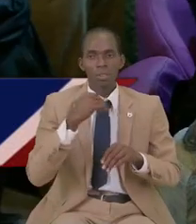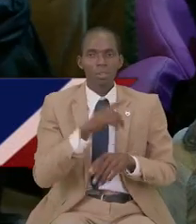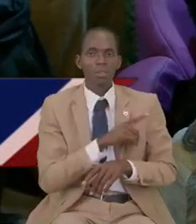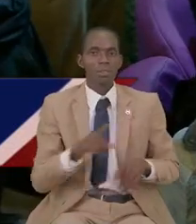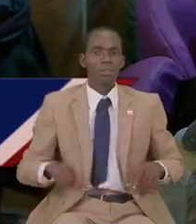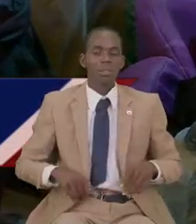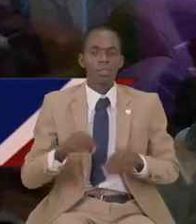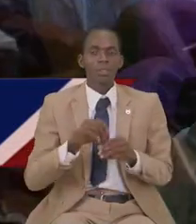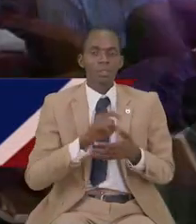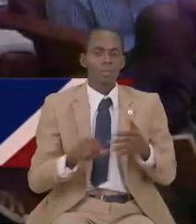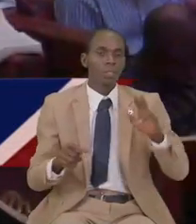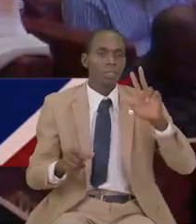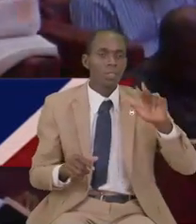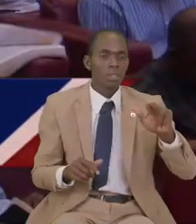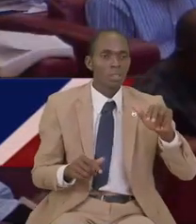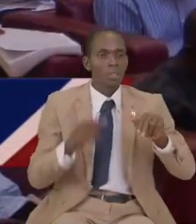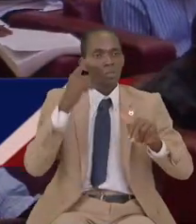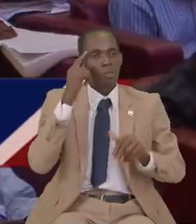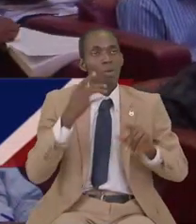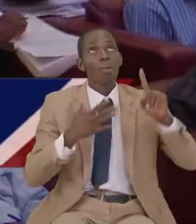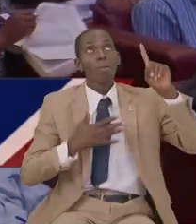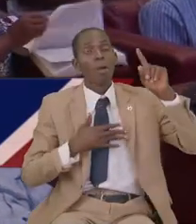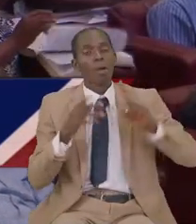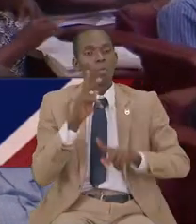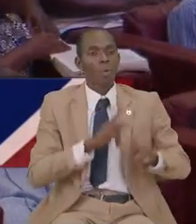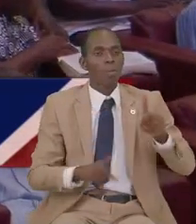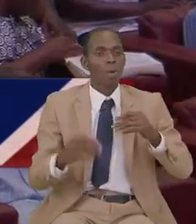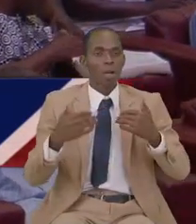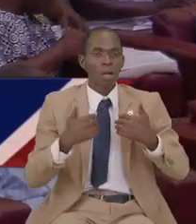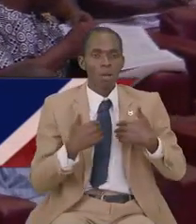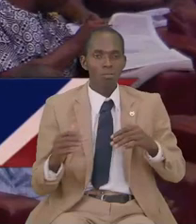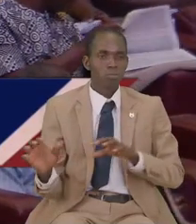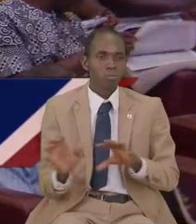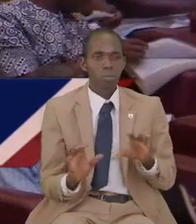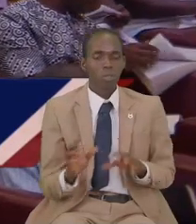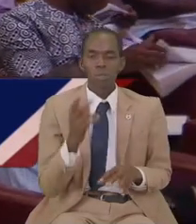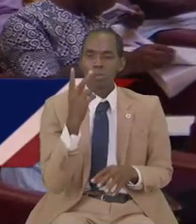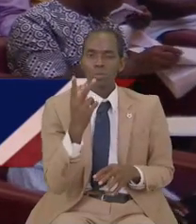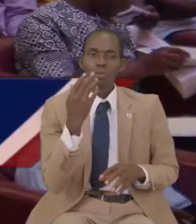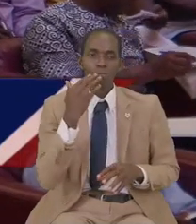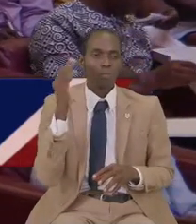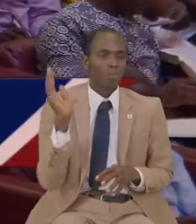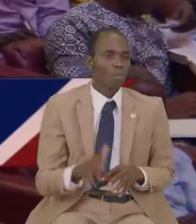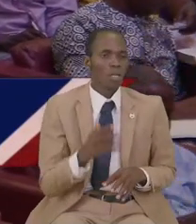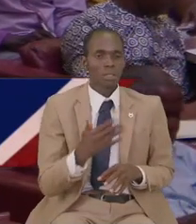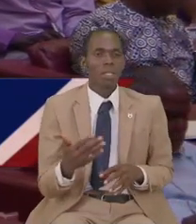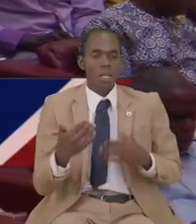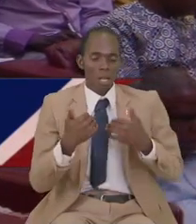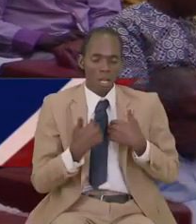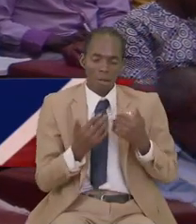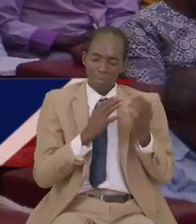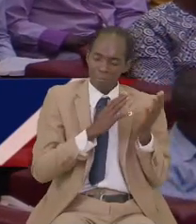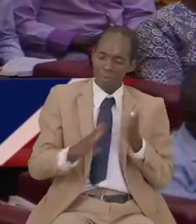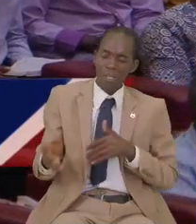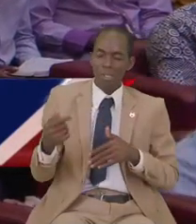13. In verse 13, for my people have committed two evils. They have forsaken me, the